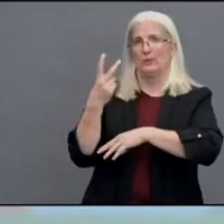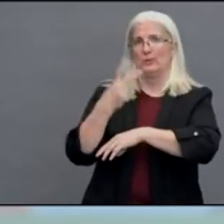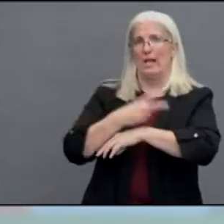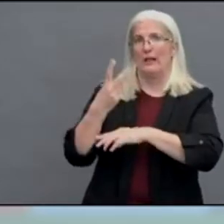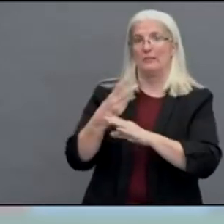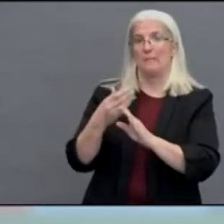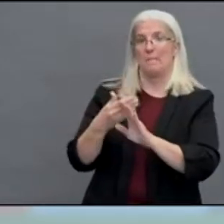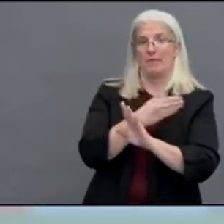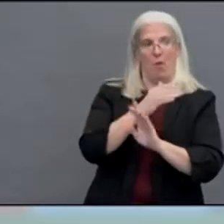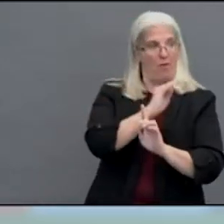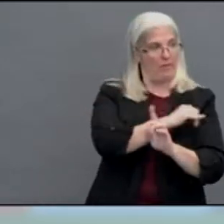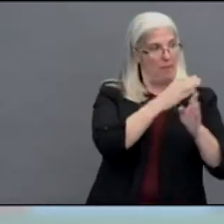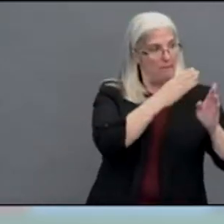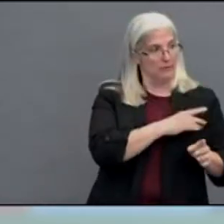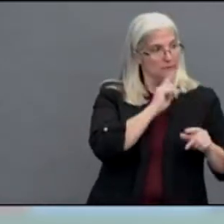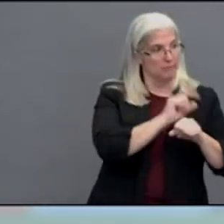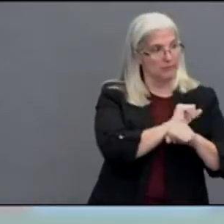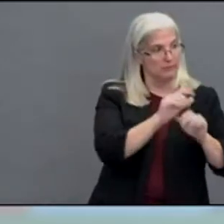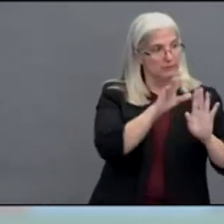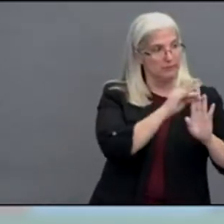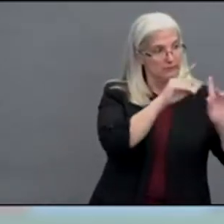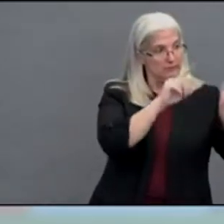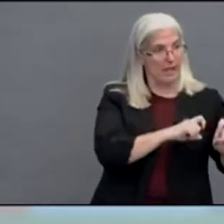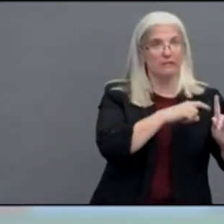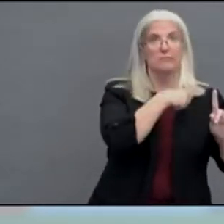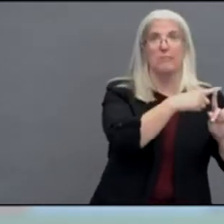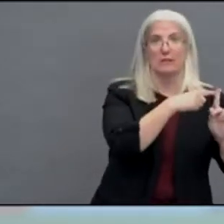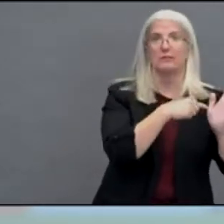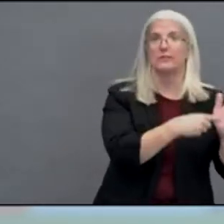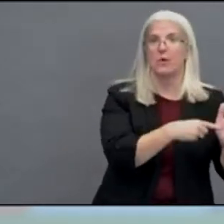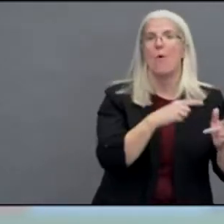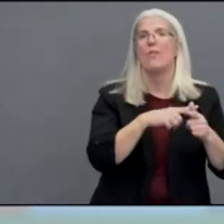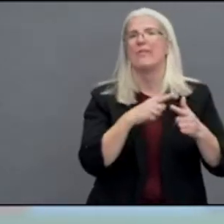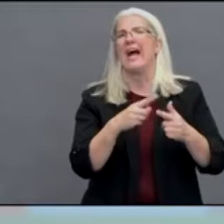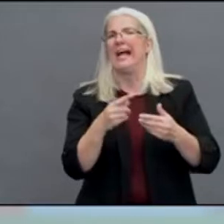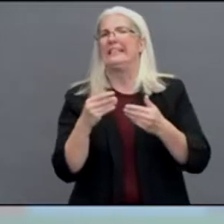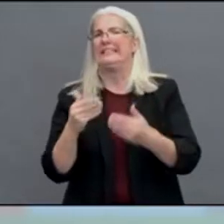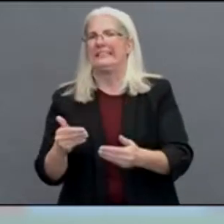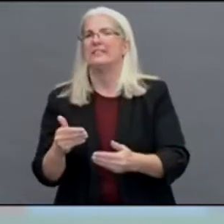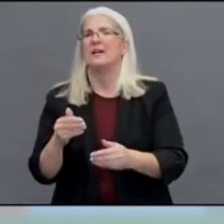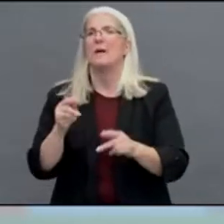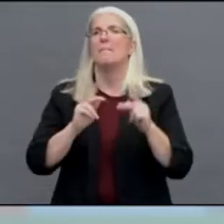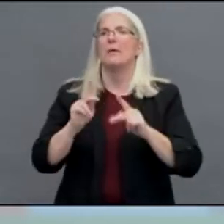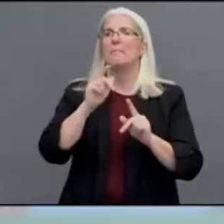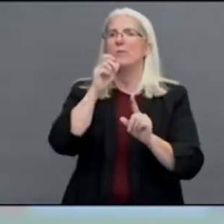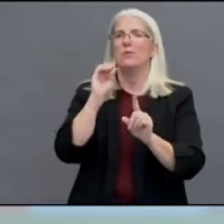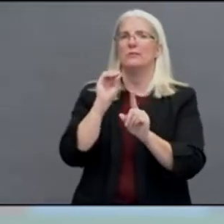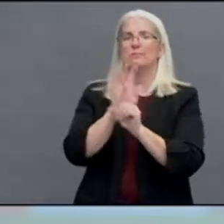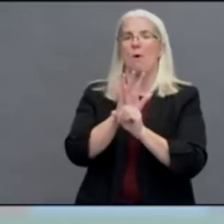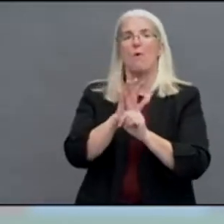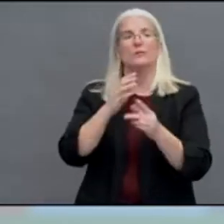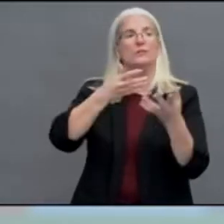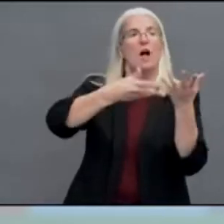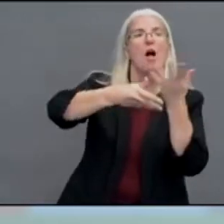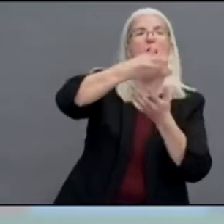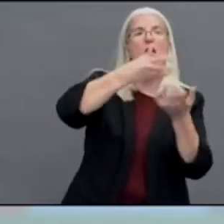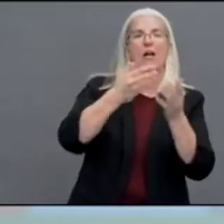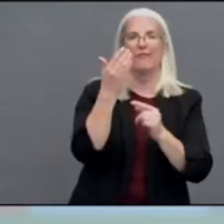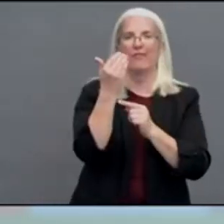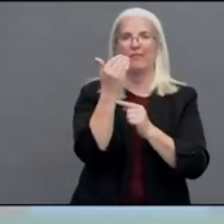tested. People who have been exposed include people who had 15 minutes of continuous contact or intermittent contact as